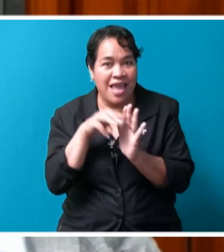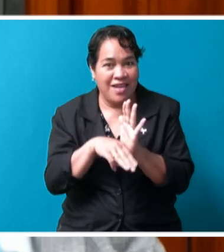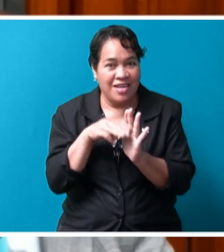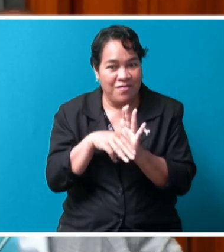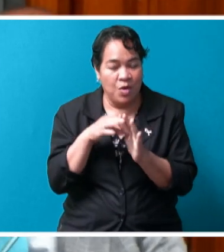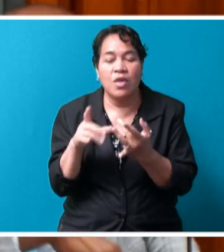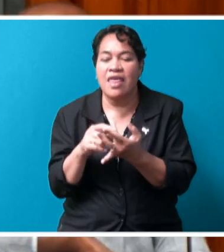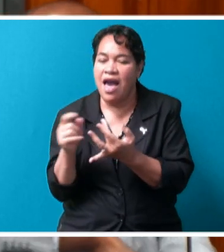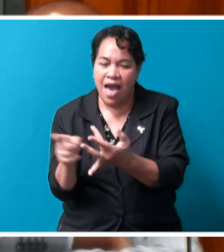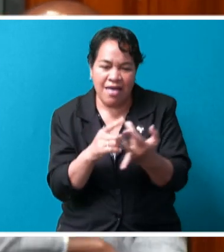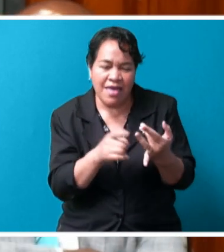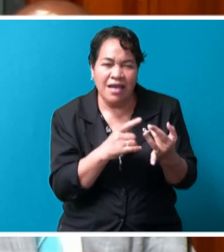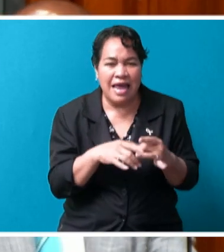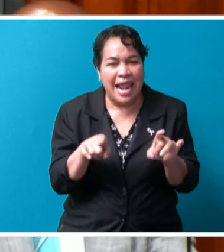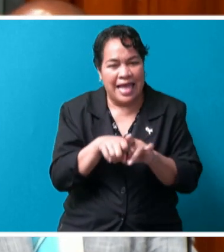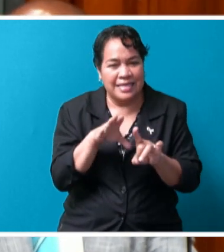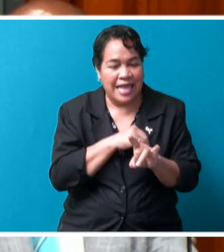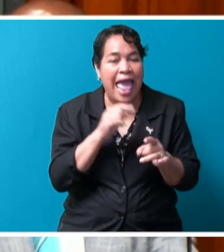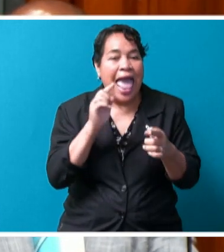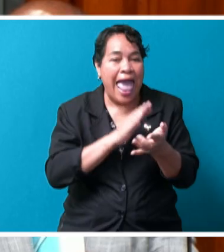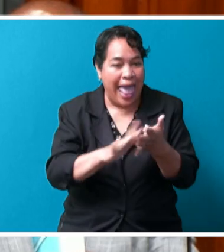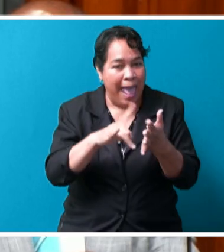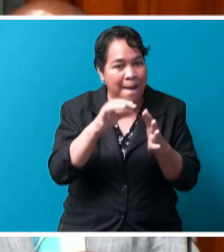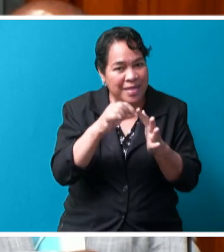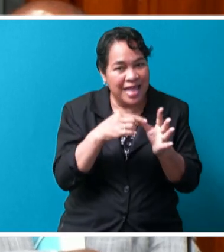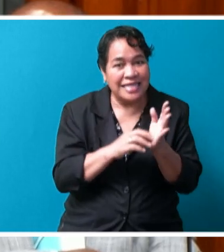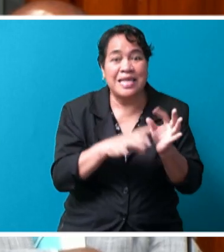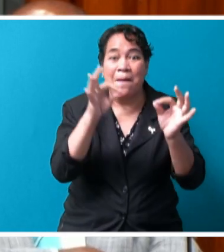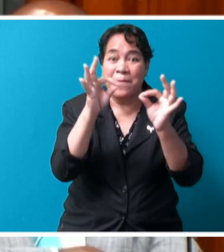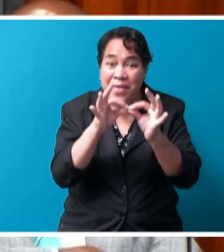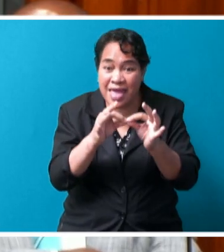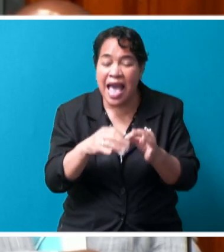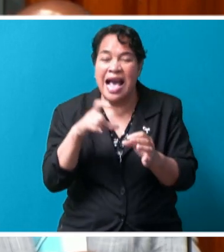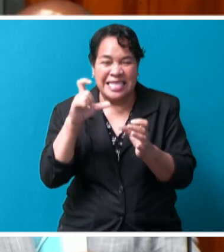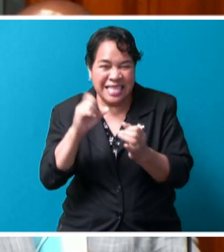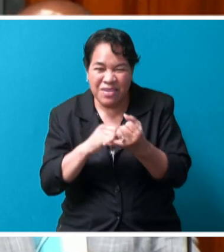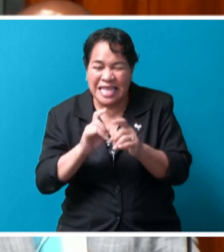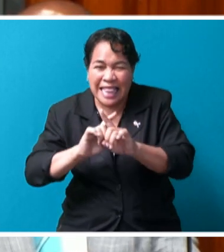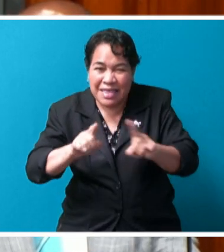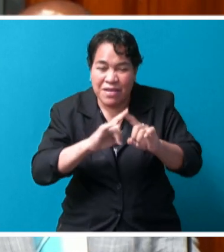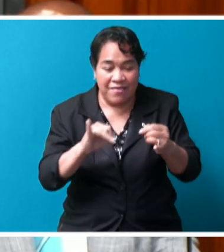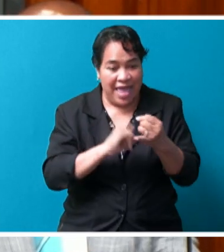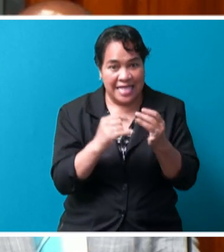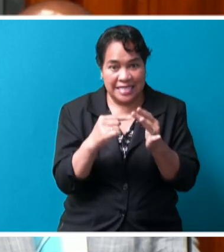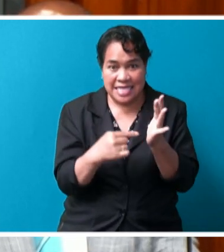other infections such as hepatitis B, syphilis, gonorrhea, and human